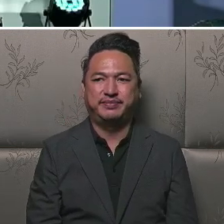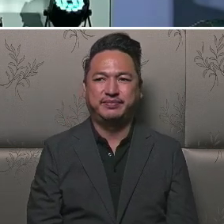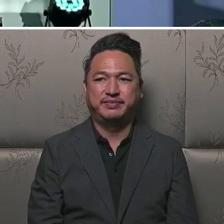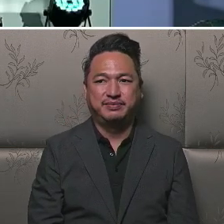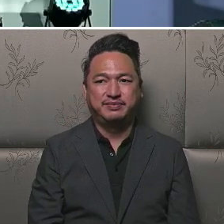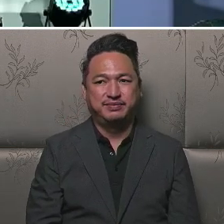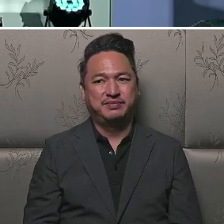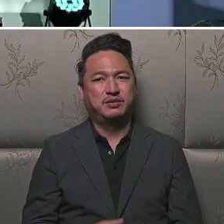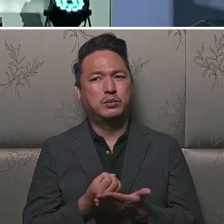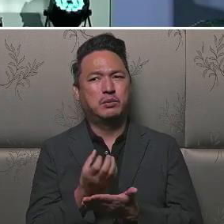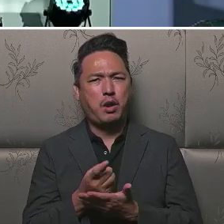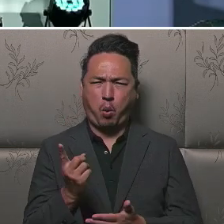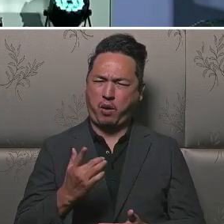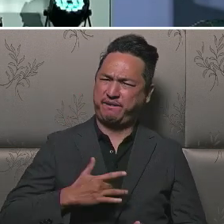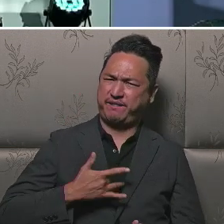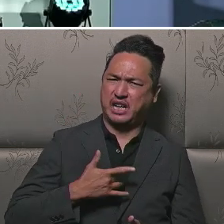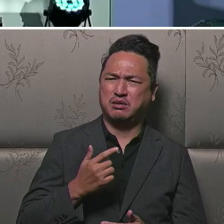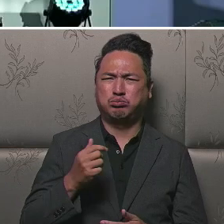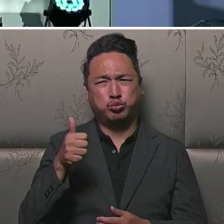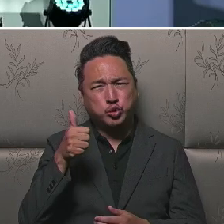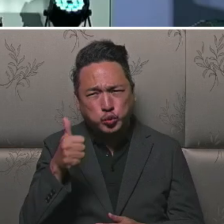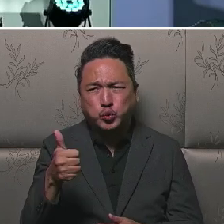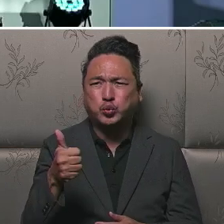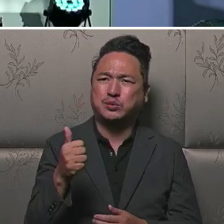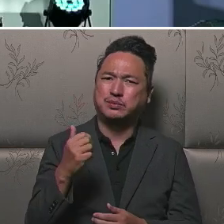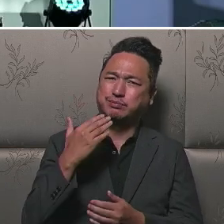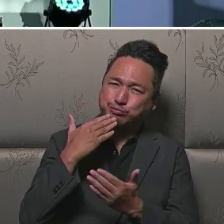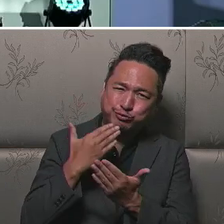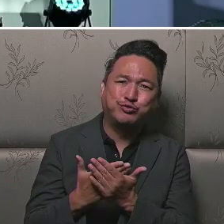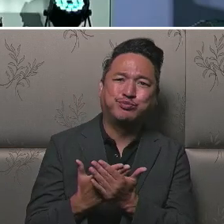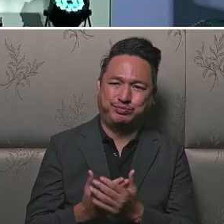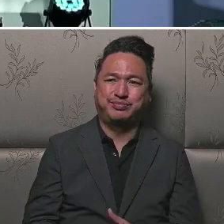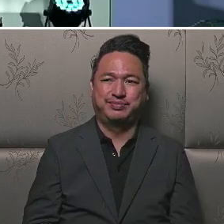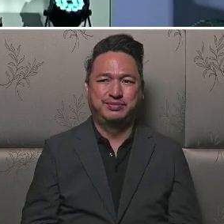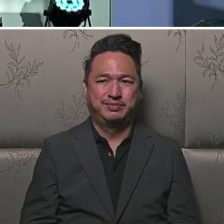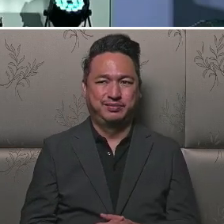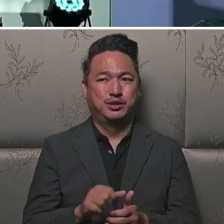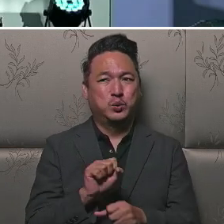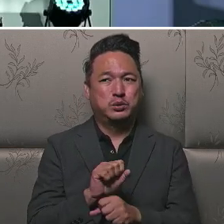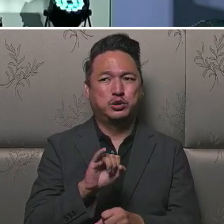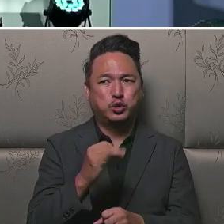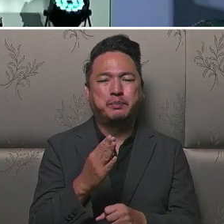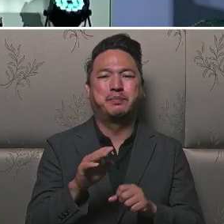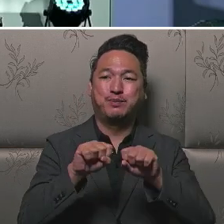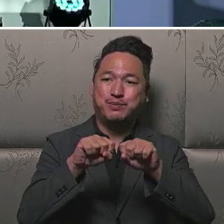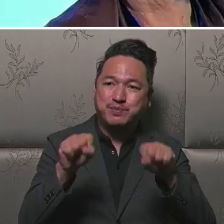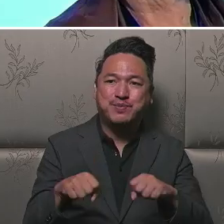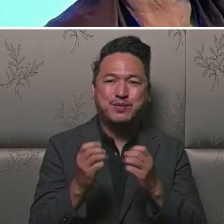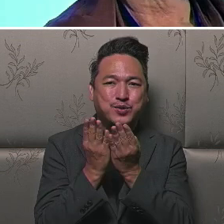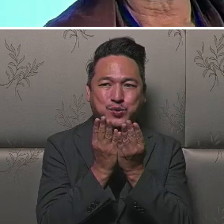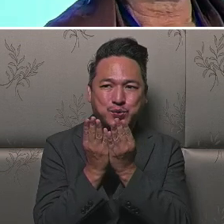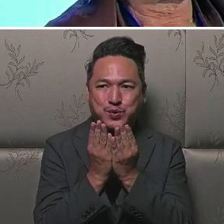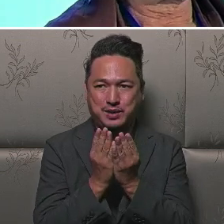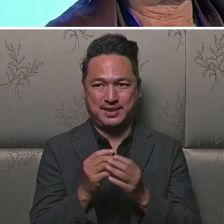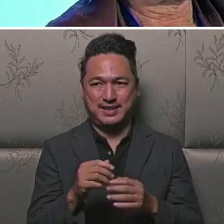it is possible to do indigenous learning, and we have learned that it can help us close